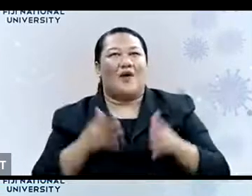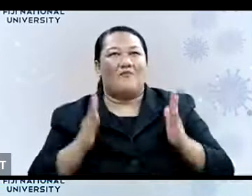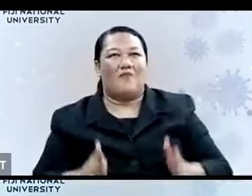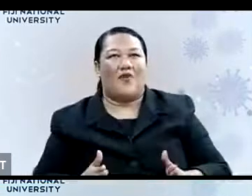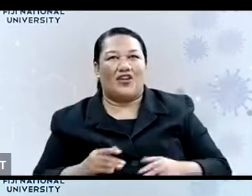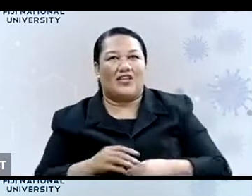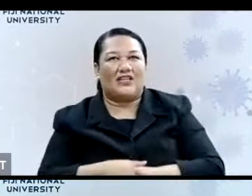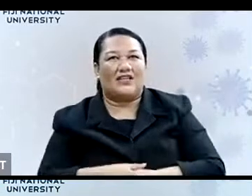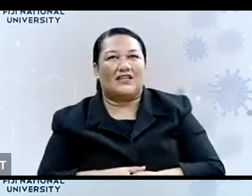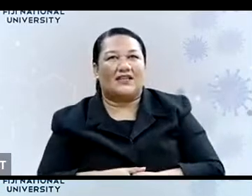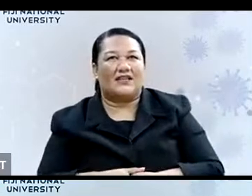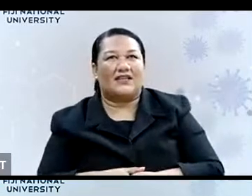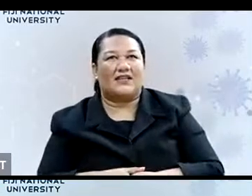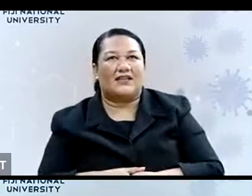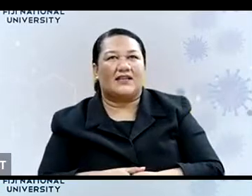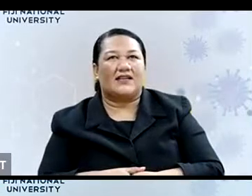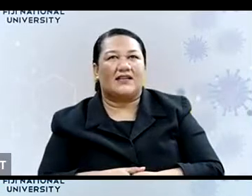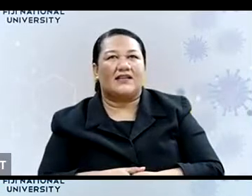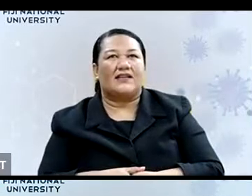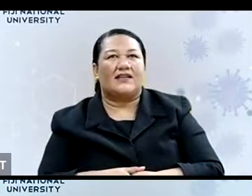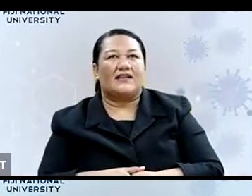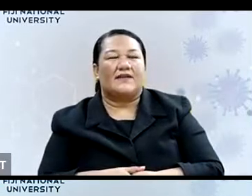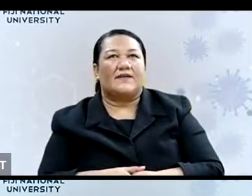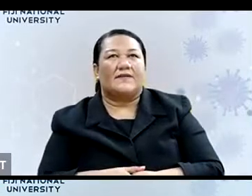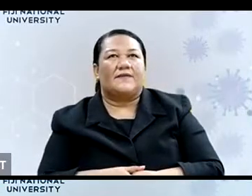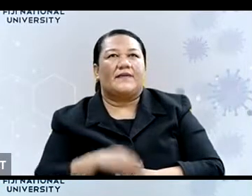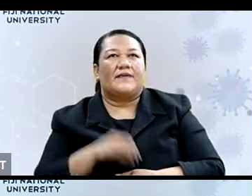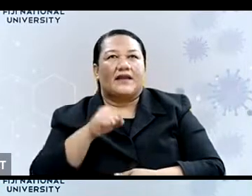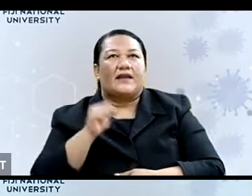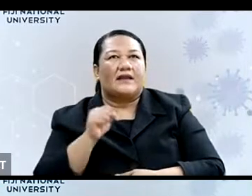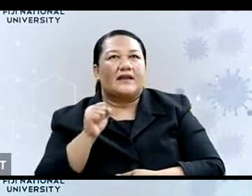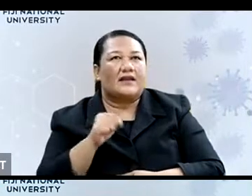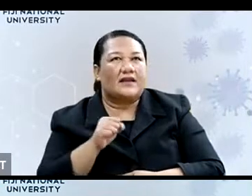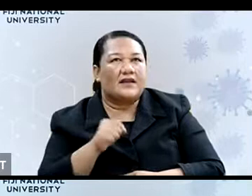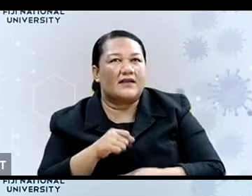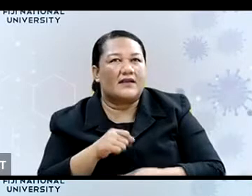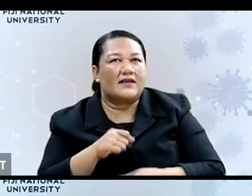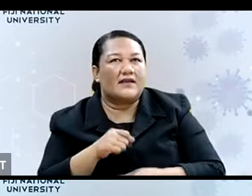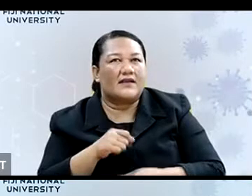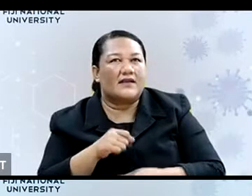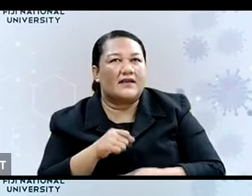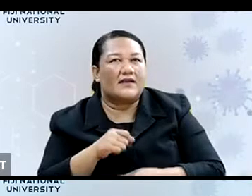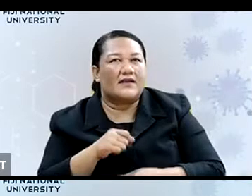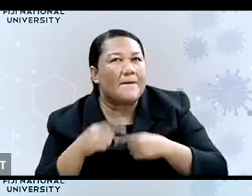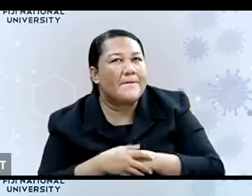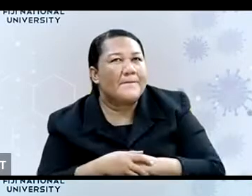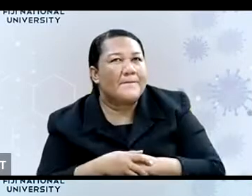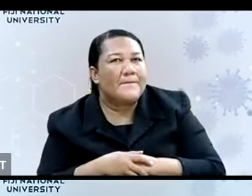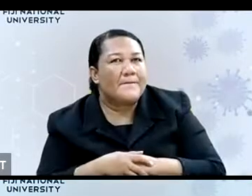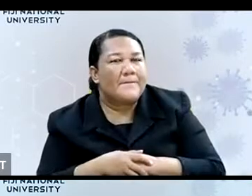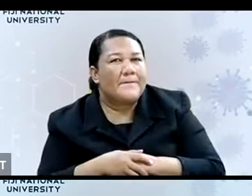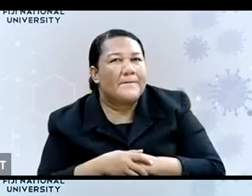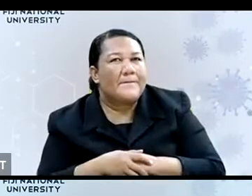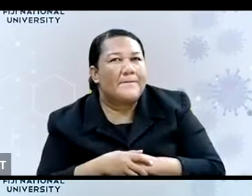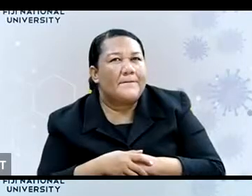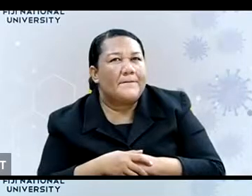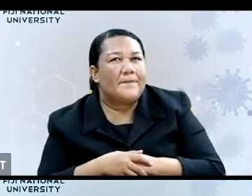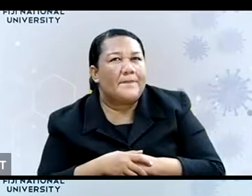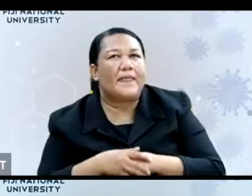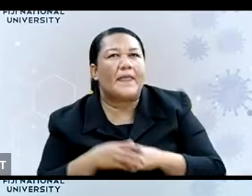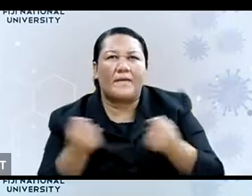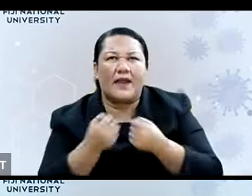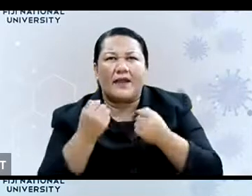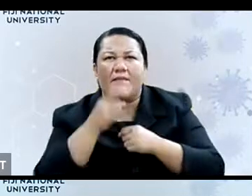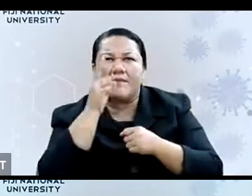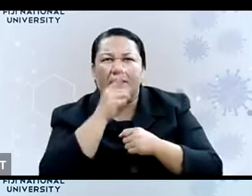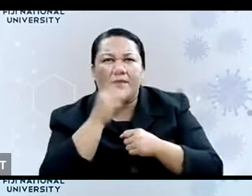I suppose I could just add to that by pointing out the comparator of influenza. I mean, it's something that a lot of people don't